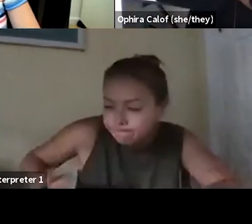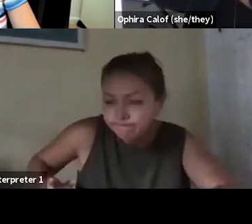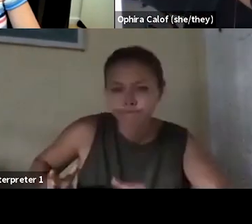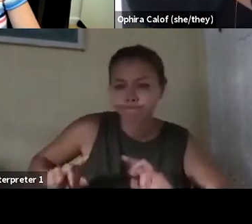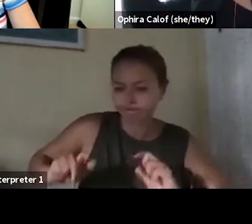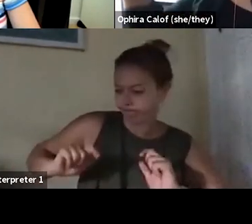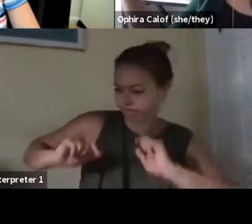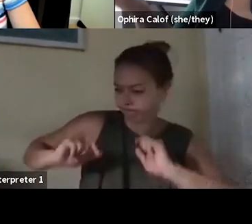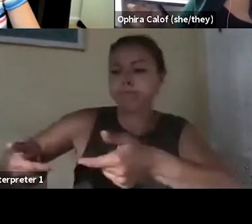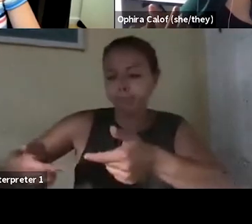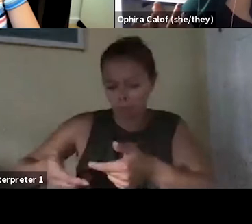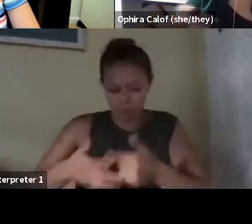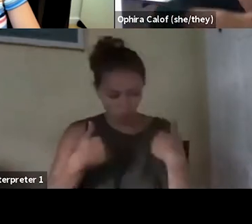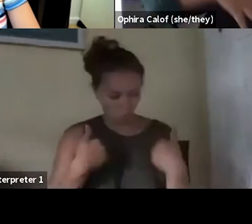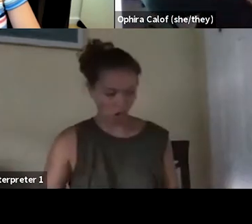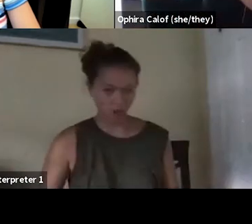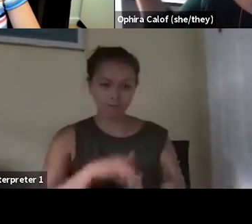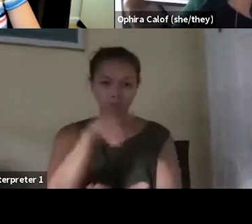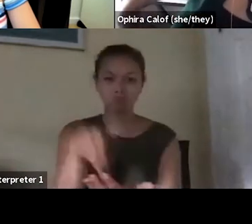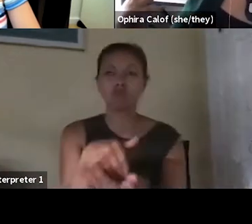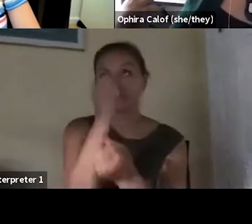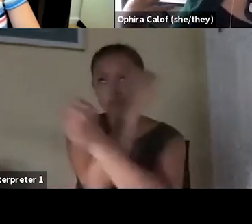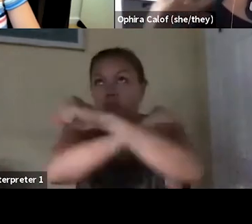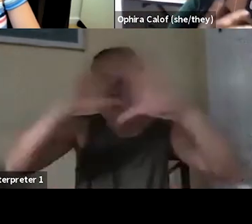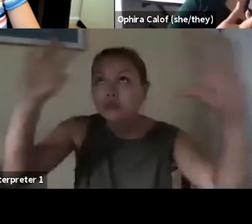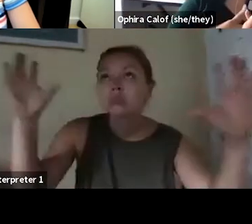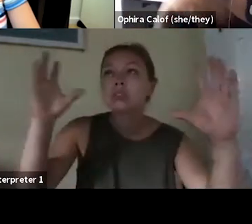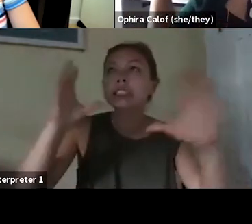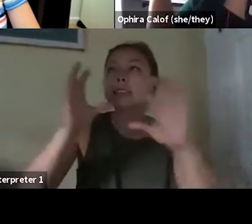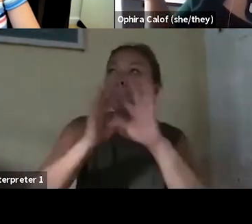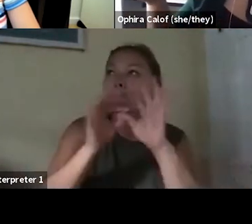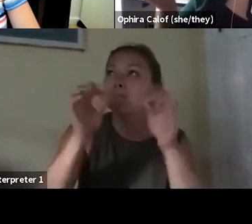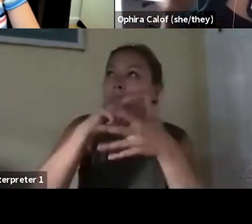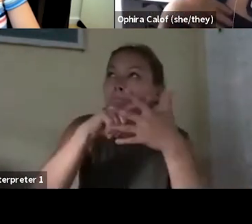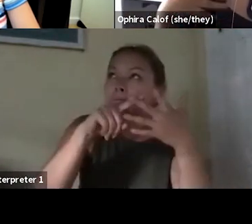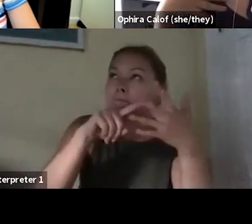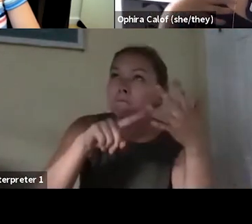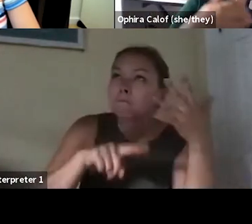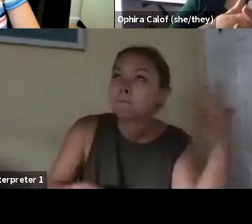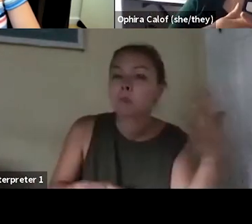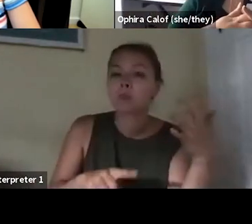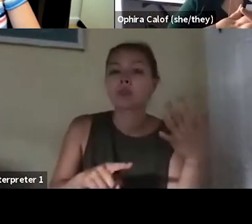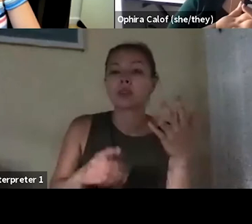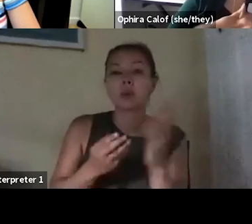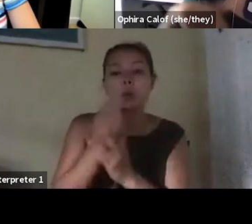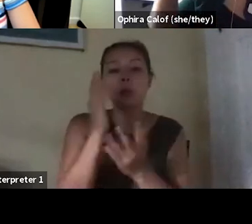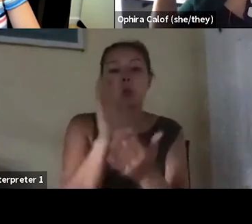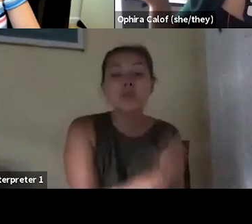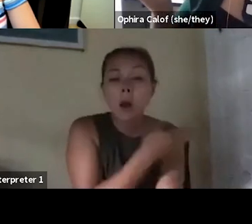chance to think through all of that, to explore all of those feelings through song and dance